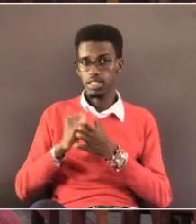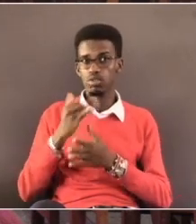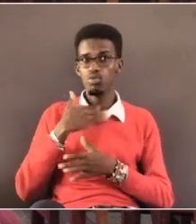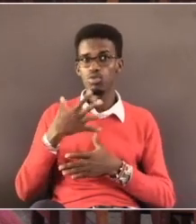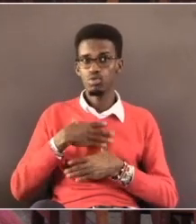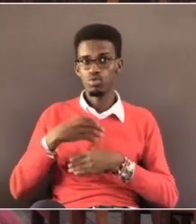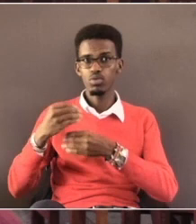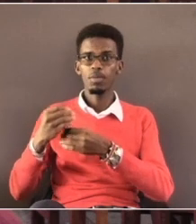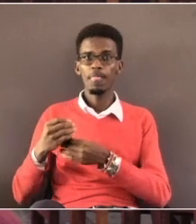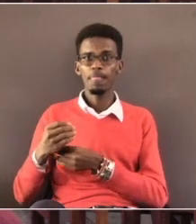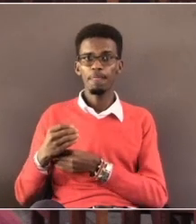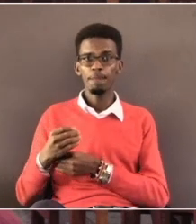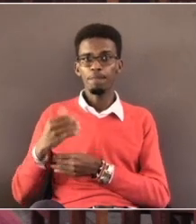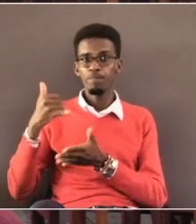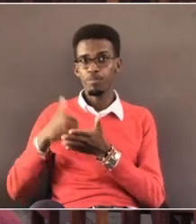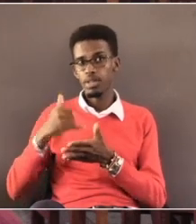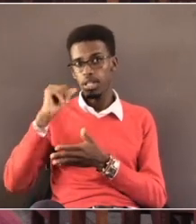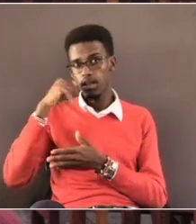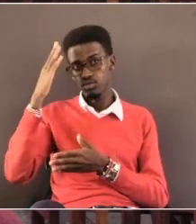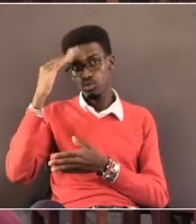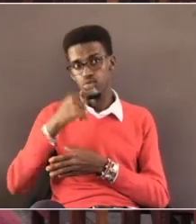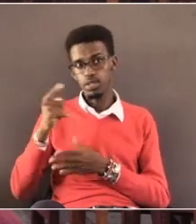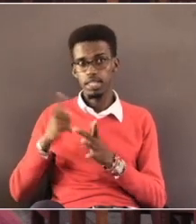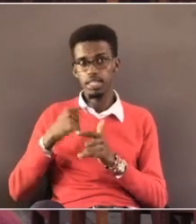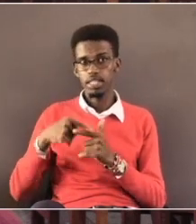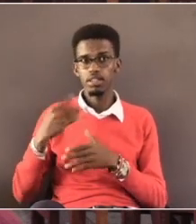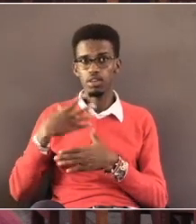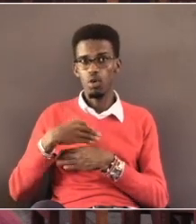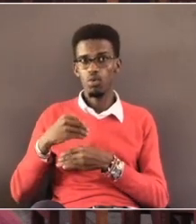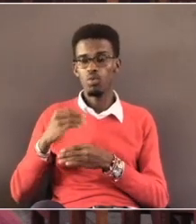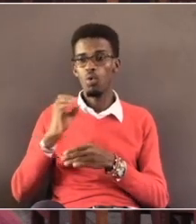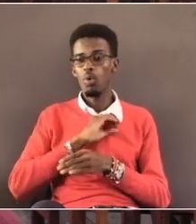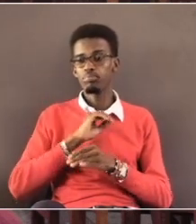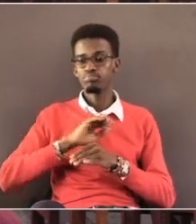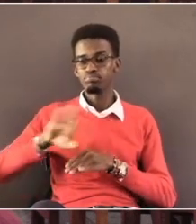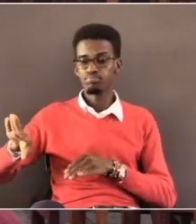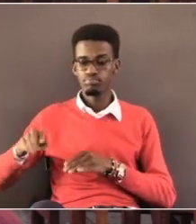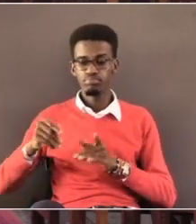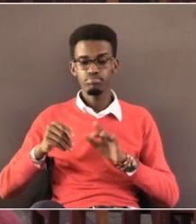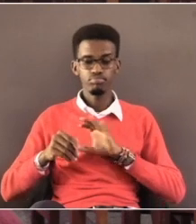to walk, it was nice knowing you. Kila mtu enda njia yenu.